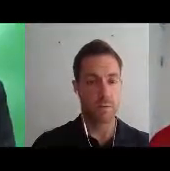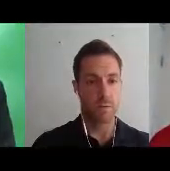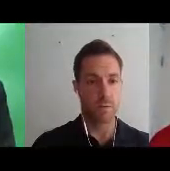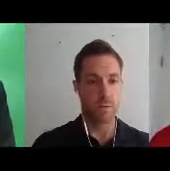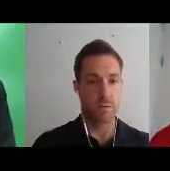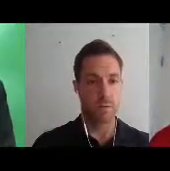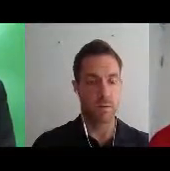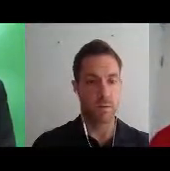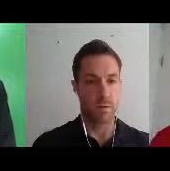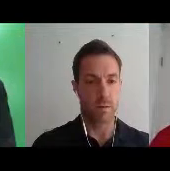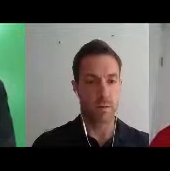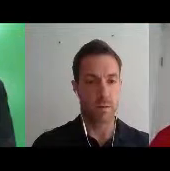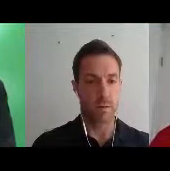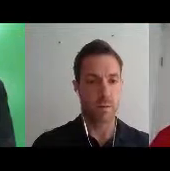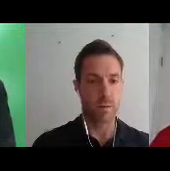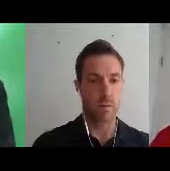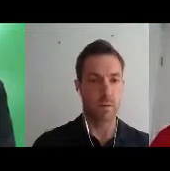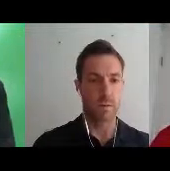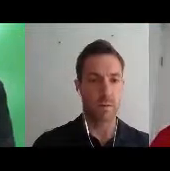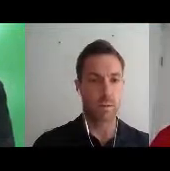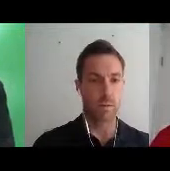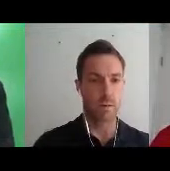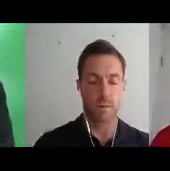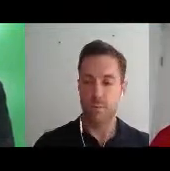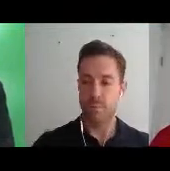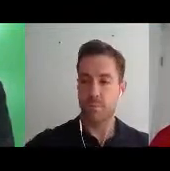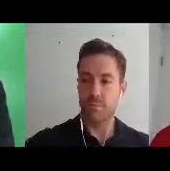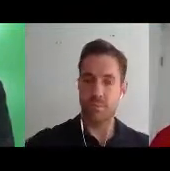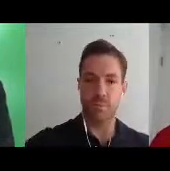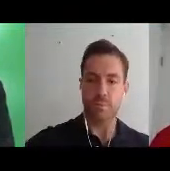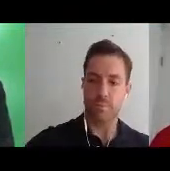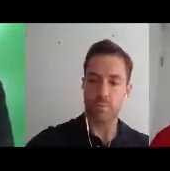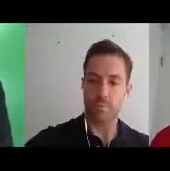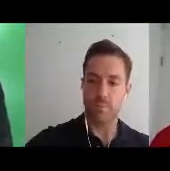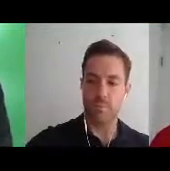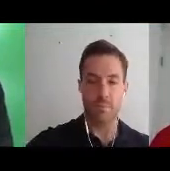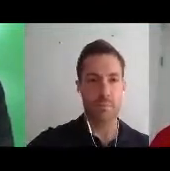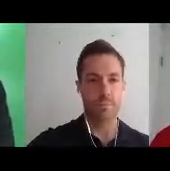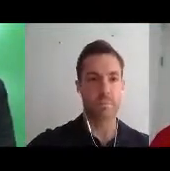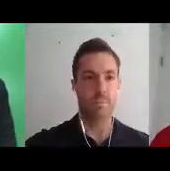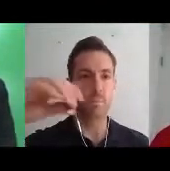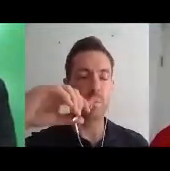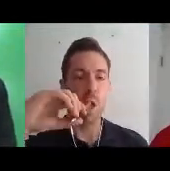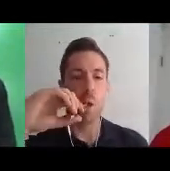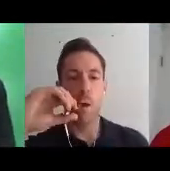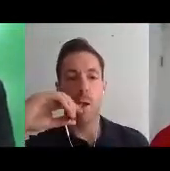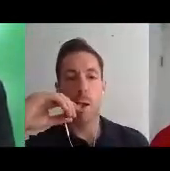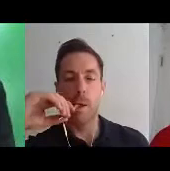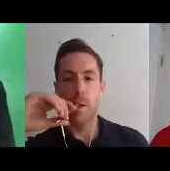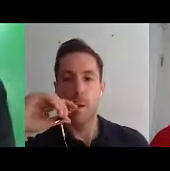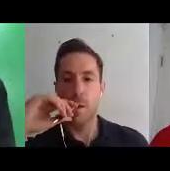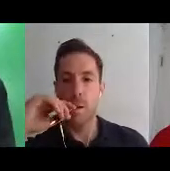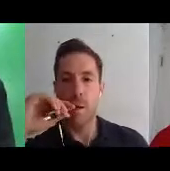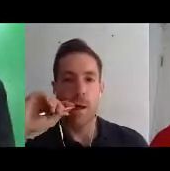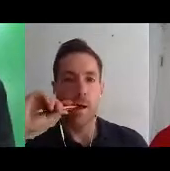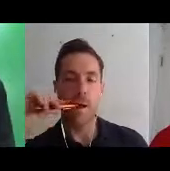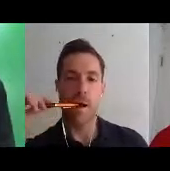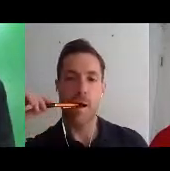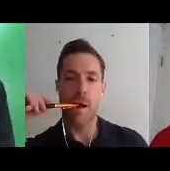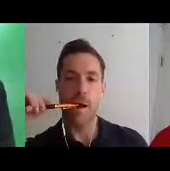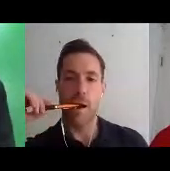That's life, and as funny as it may seem, some people get